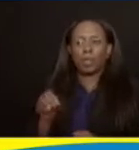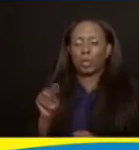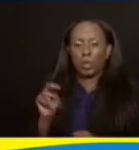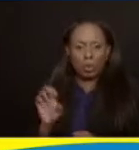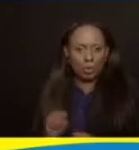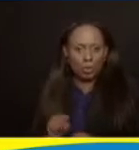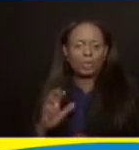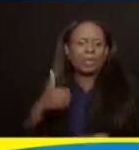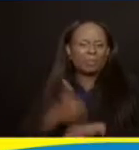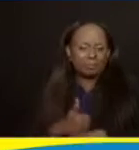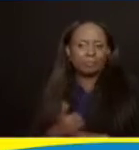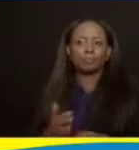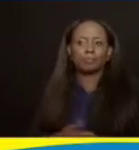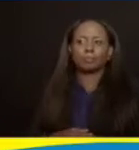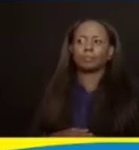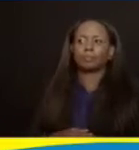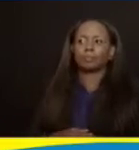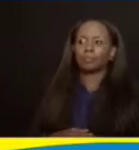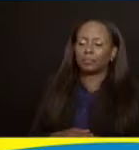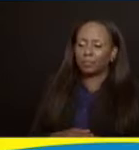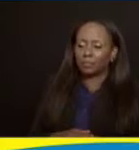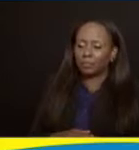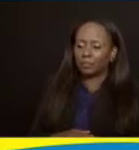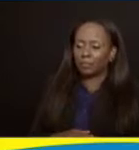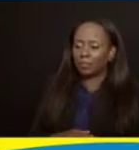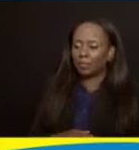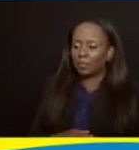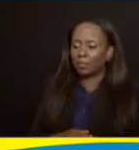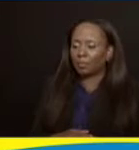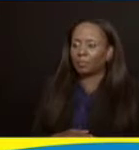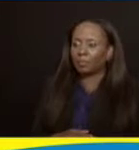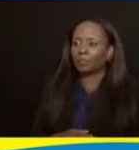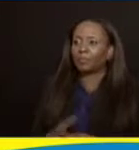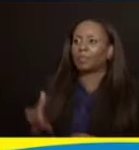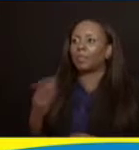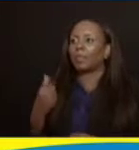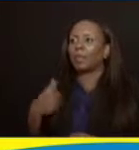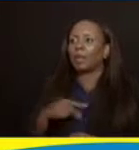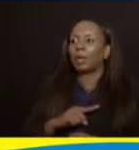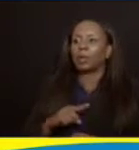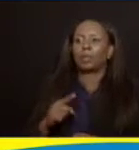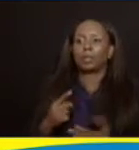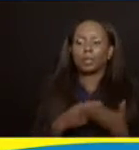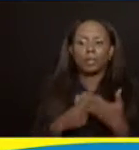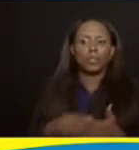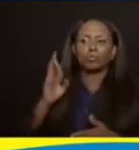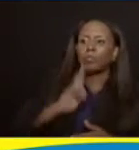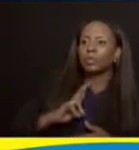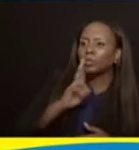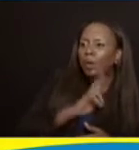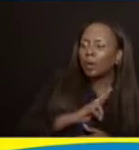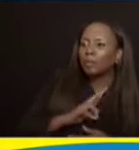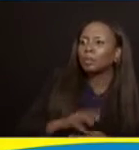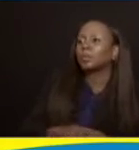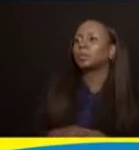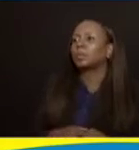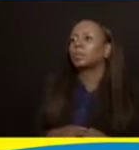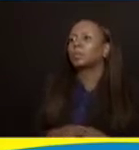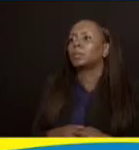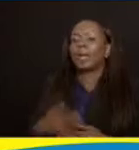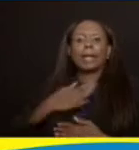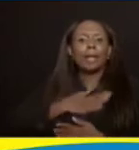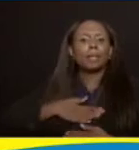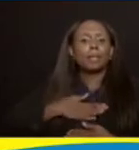mentioned, and you start looking at areas of entertainment, restaurant businesses, etc., are you satisfied